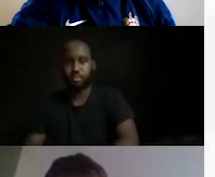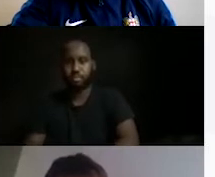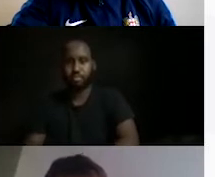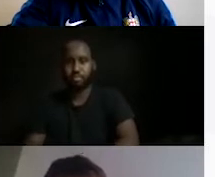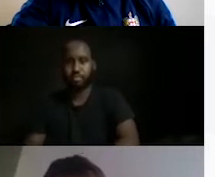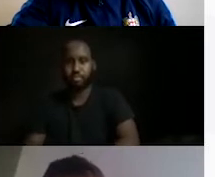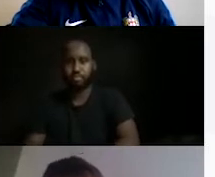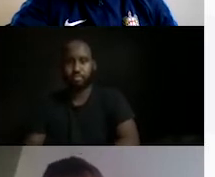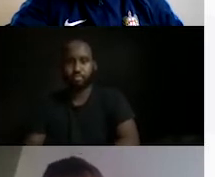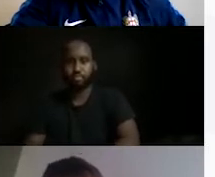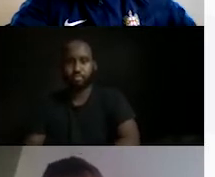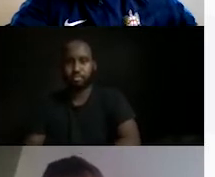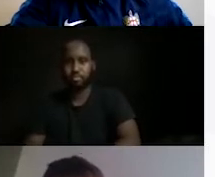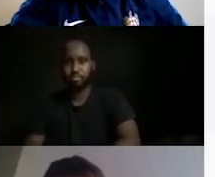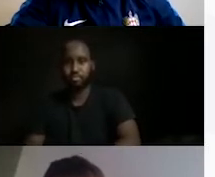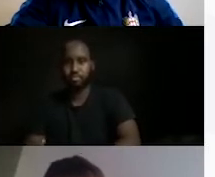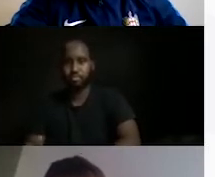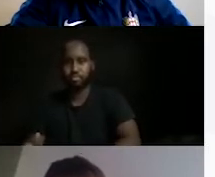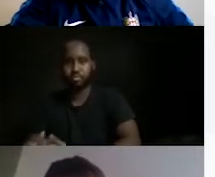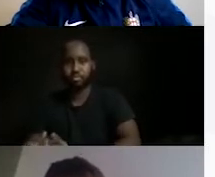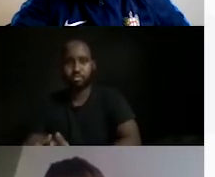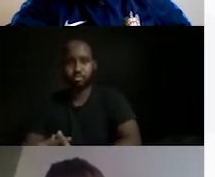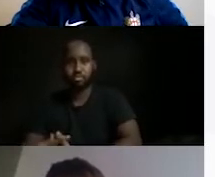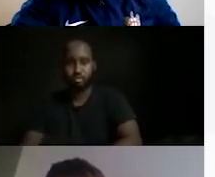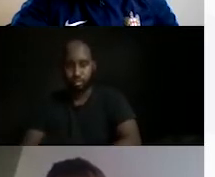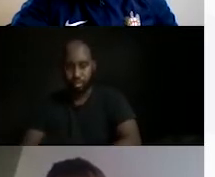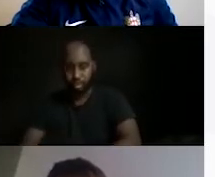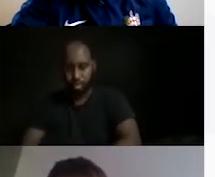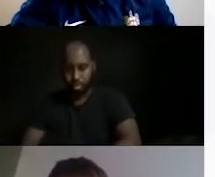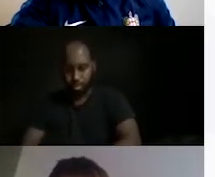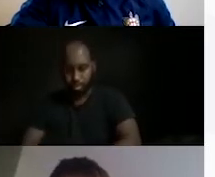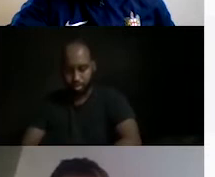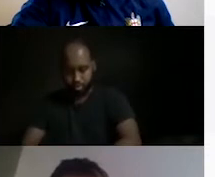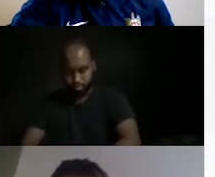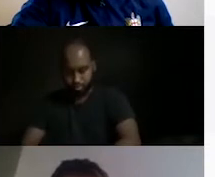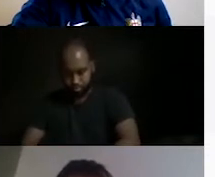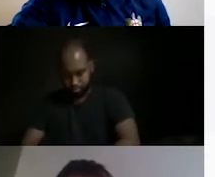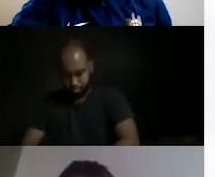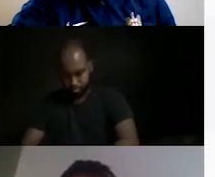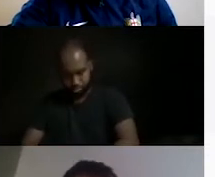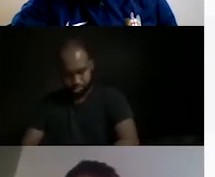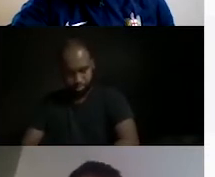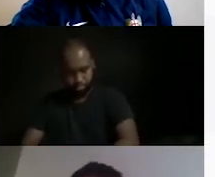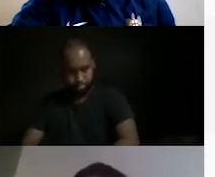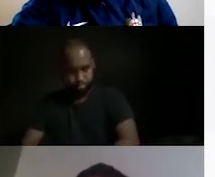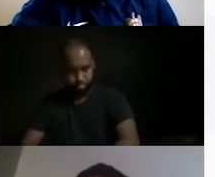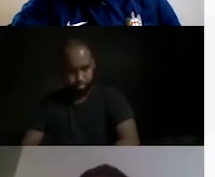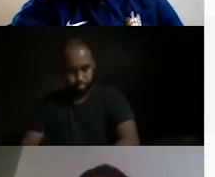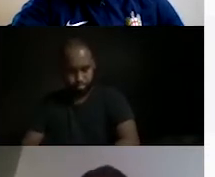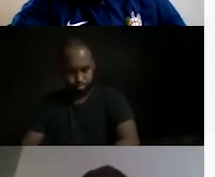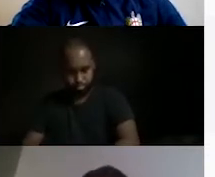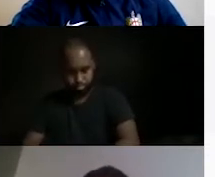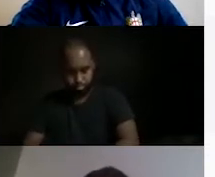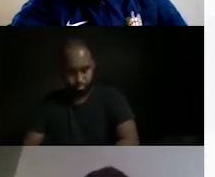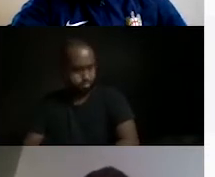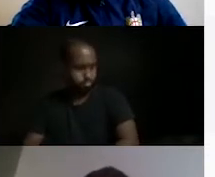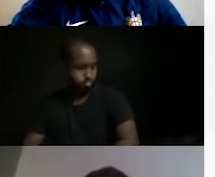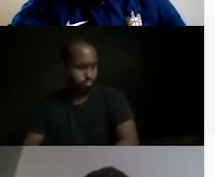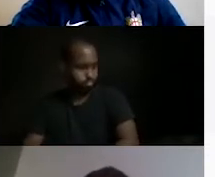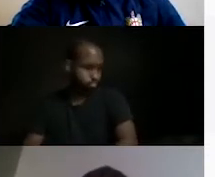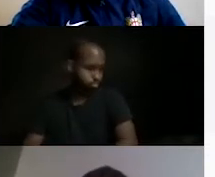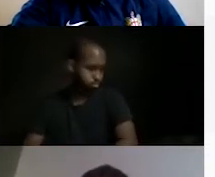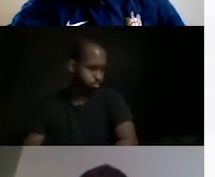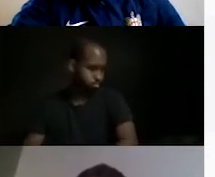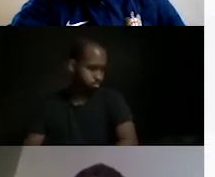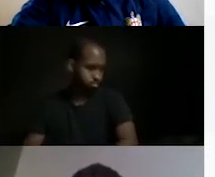both counties is if you did want to set up recreational football, we can look for other sources of funding and support you to kind of get these sessions